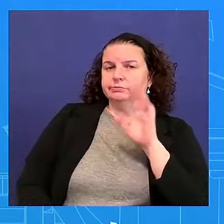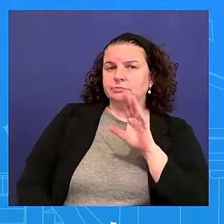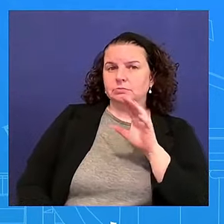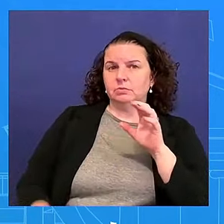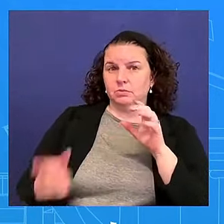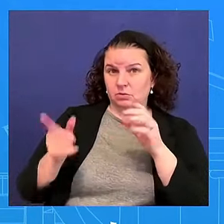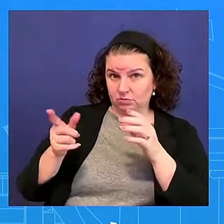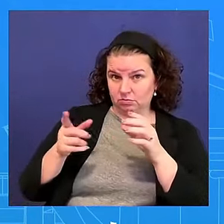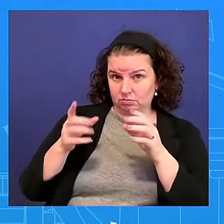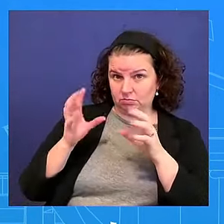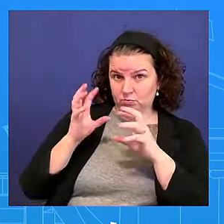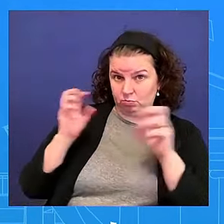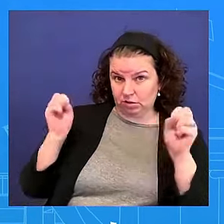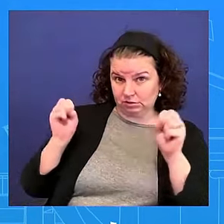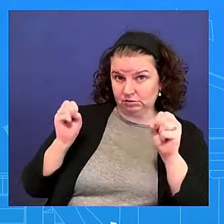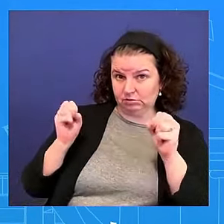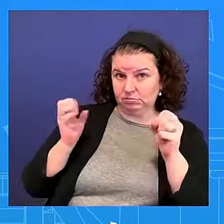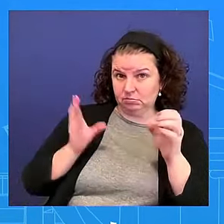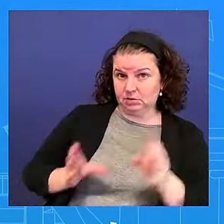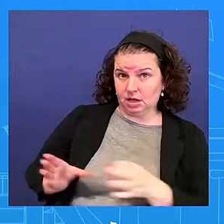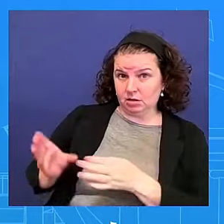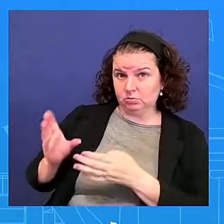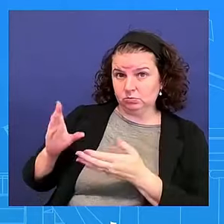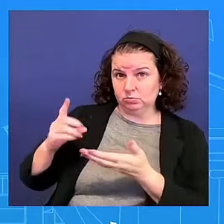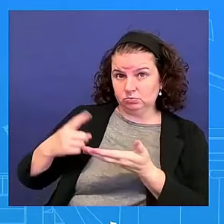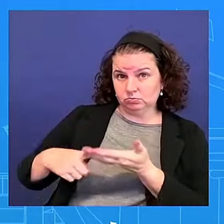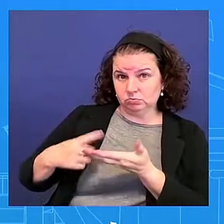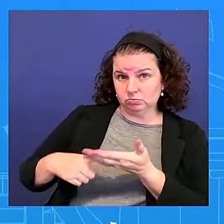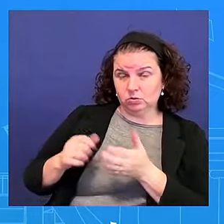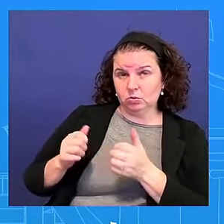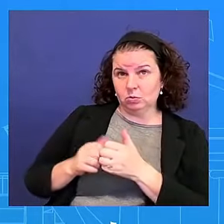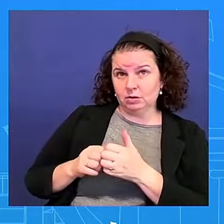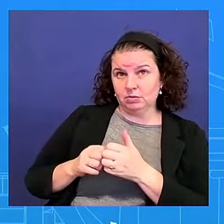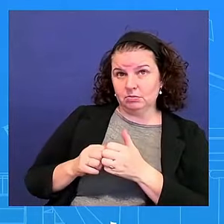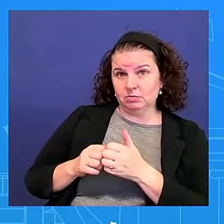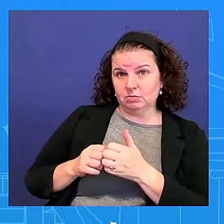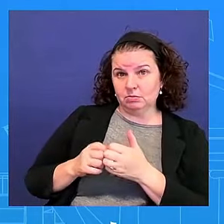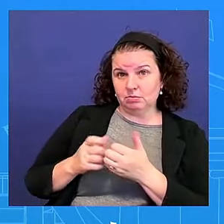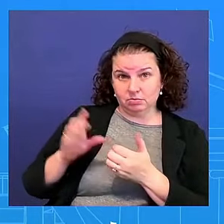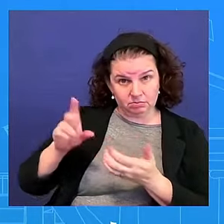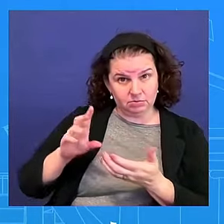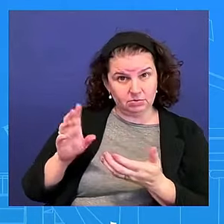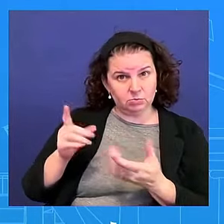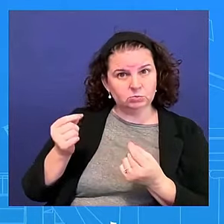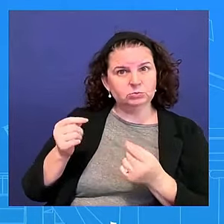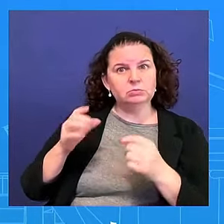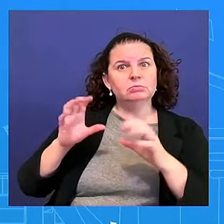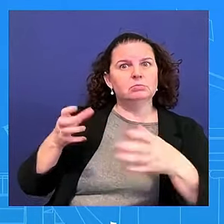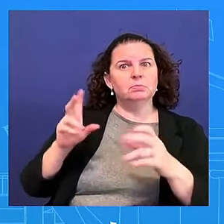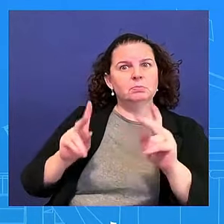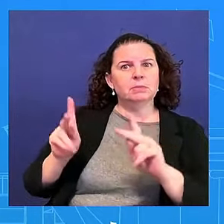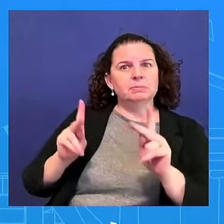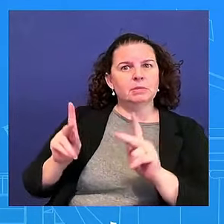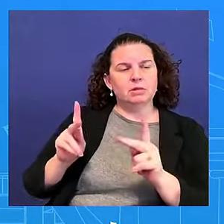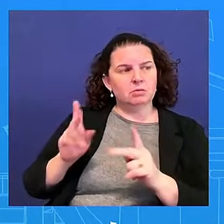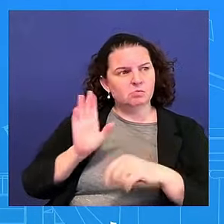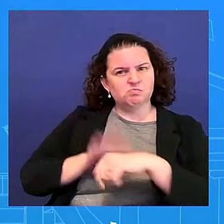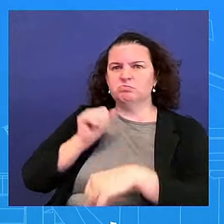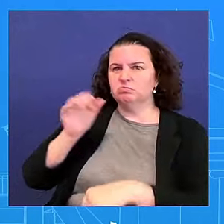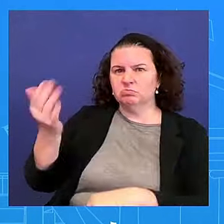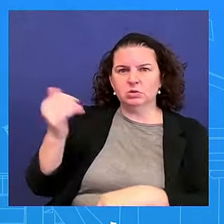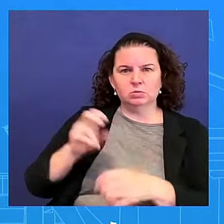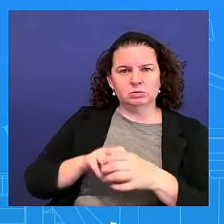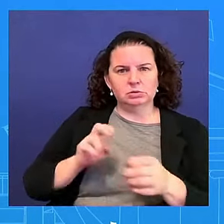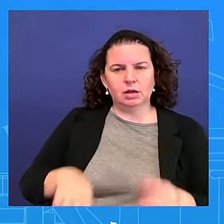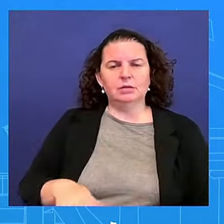publicly called for him to go? Look, I don't have a list of people that the president's going to call. He's going to engage with congressional members. That's something that he's